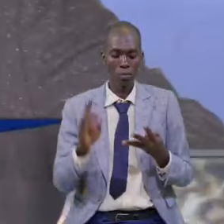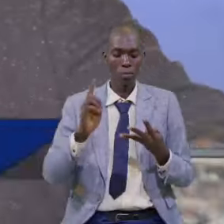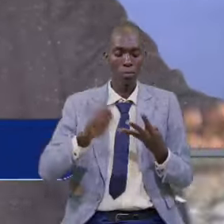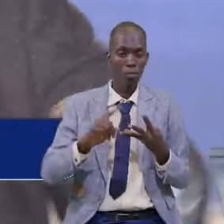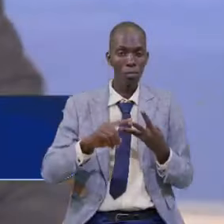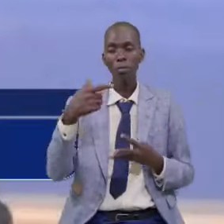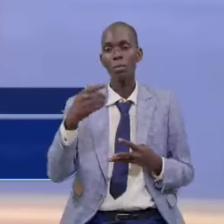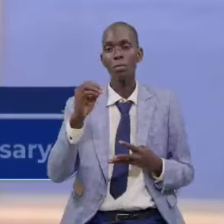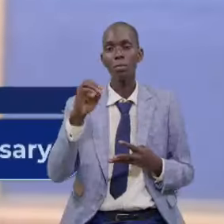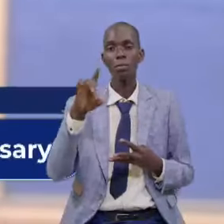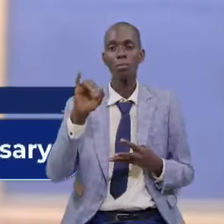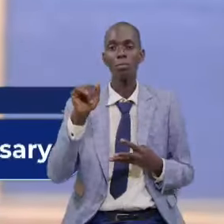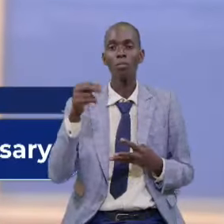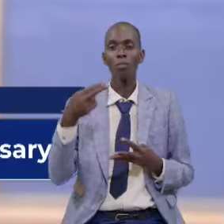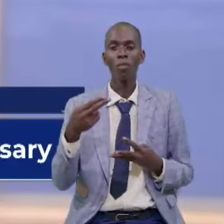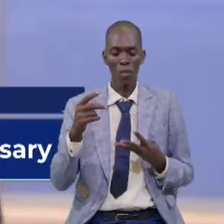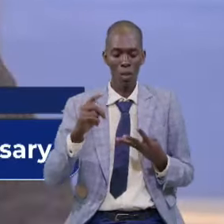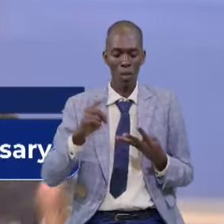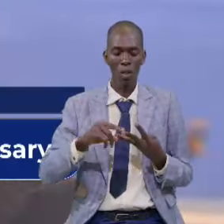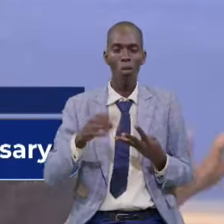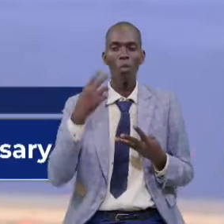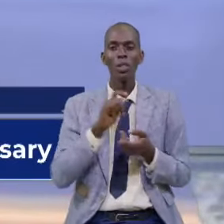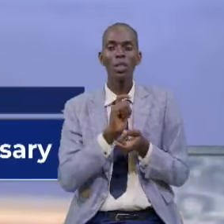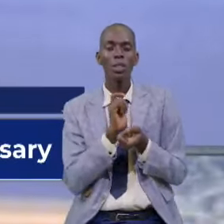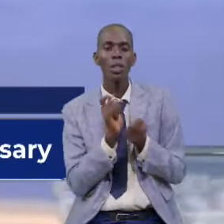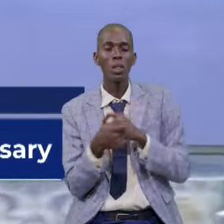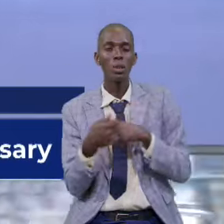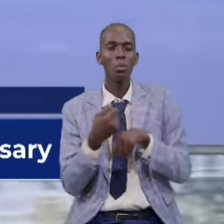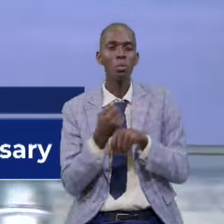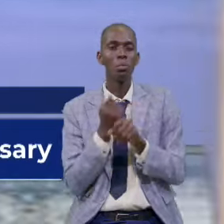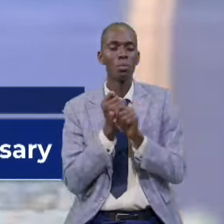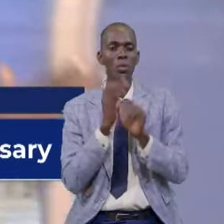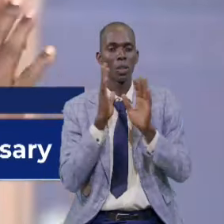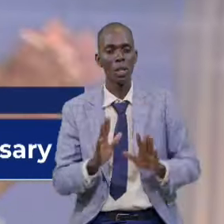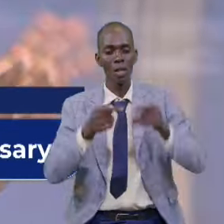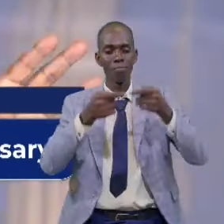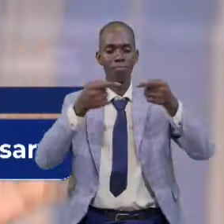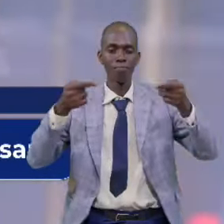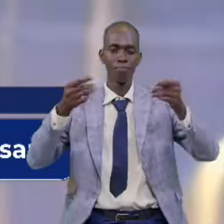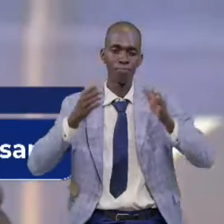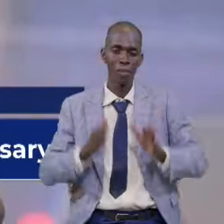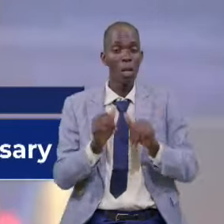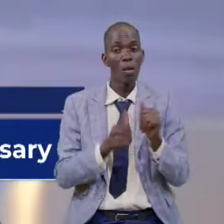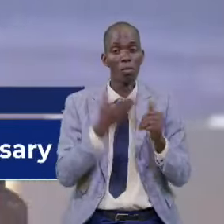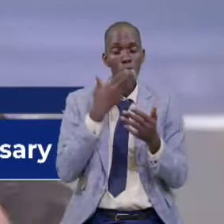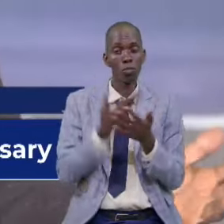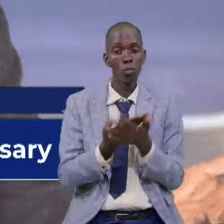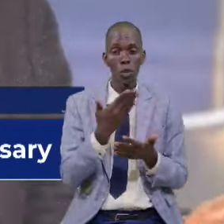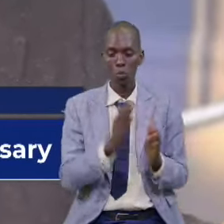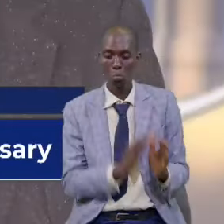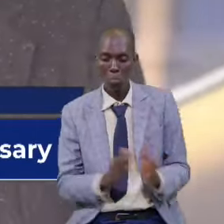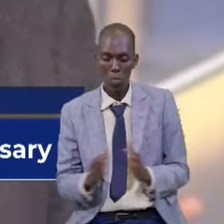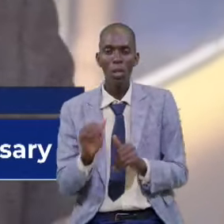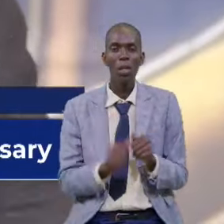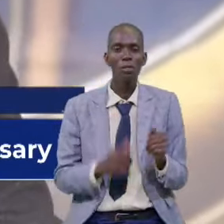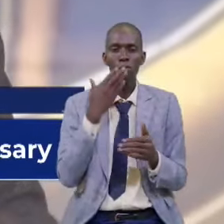change maker's adversary. Any good thing you plan, any good path you pave, anything